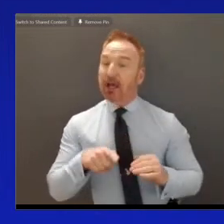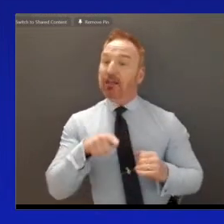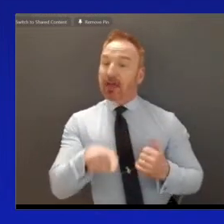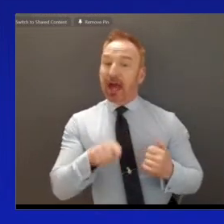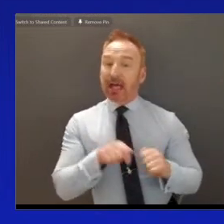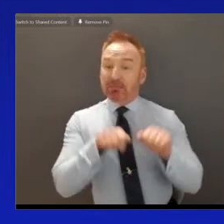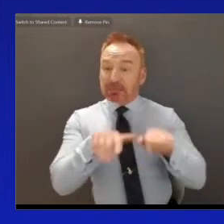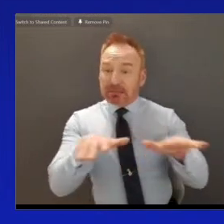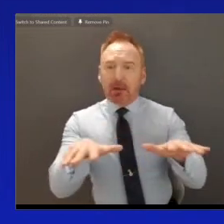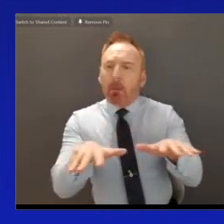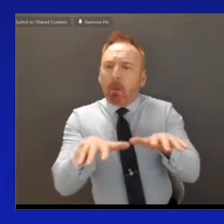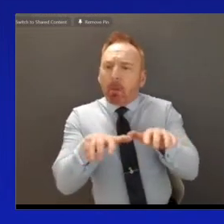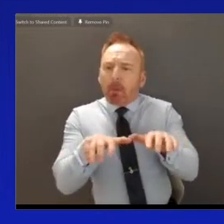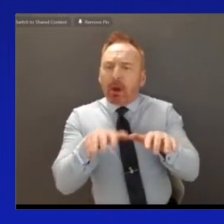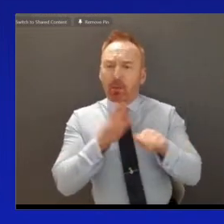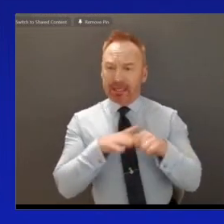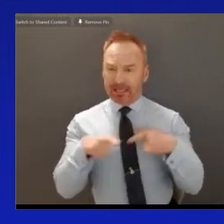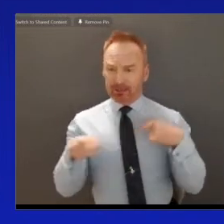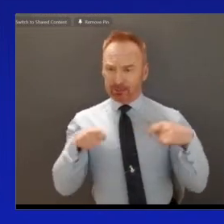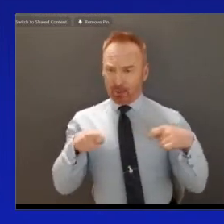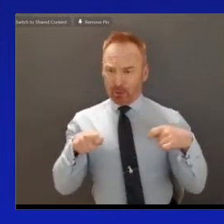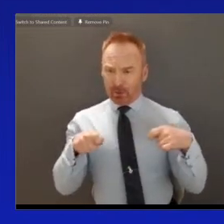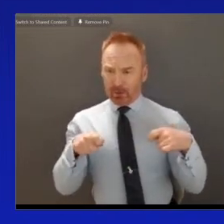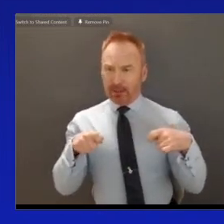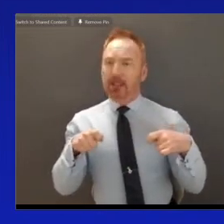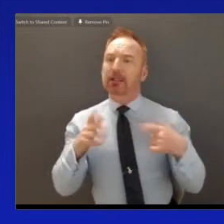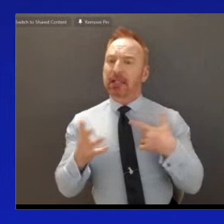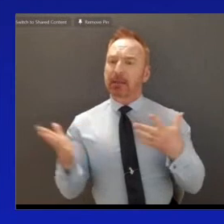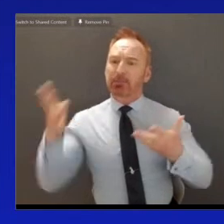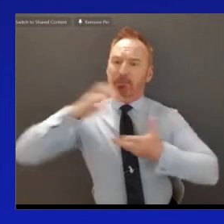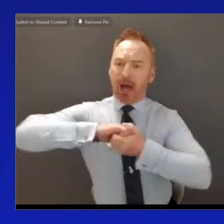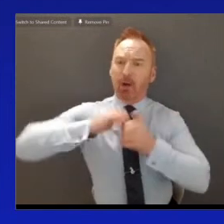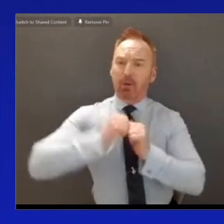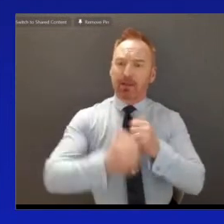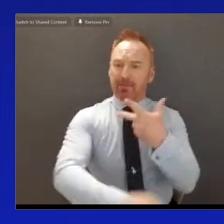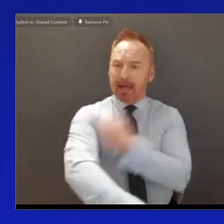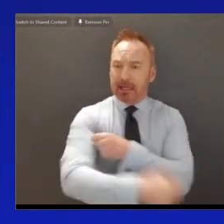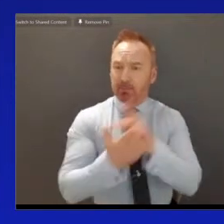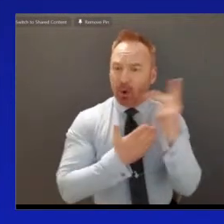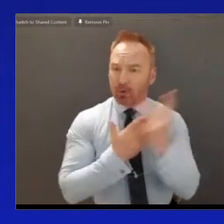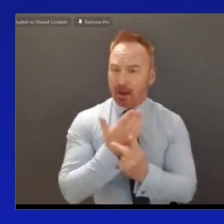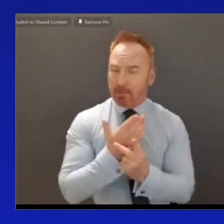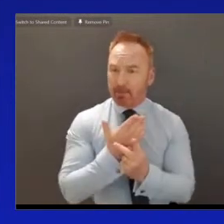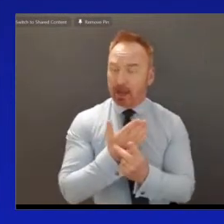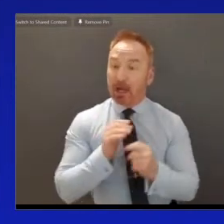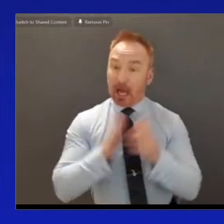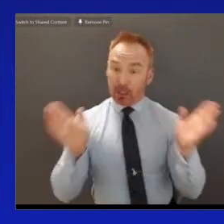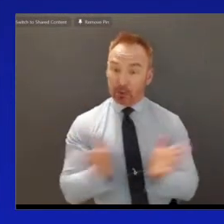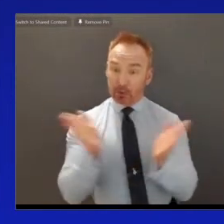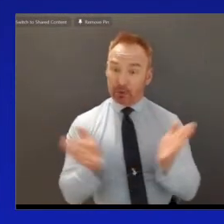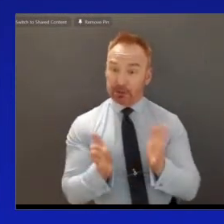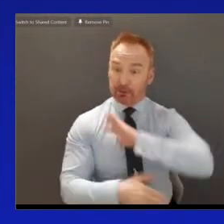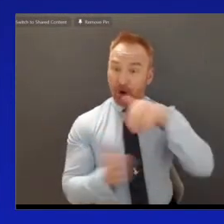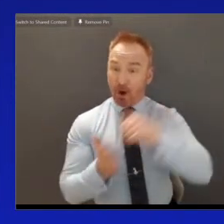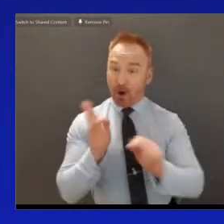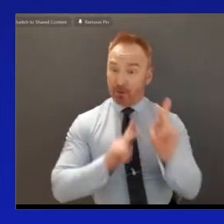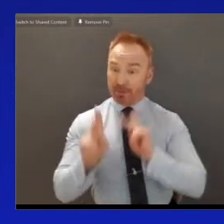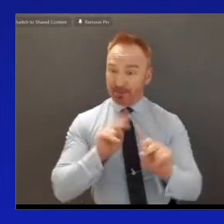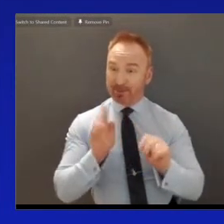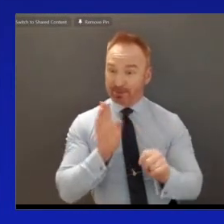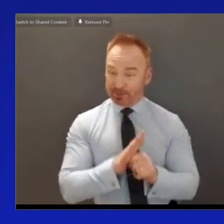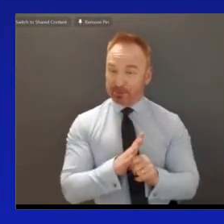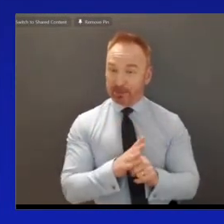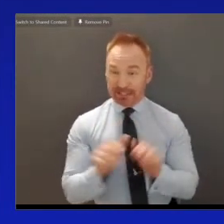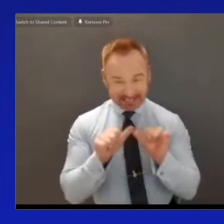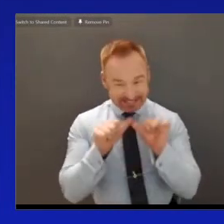contain COVID with the vaccination program faster. So I do encourage all of us to continue to do our part and stick with